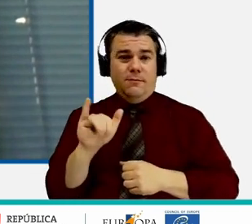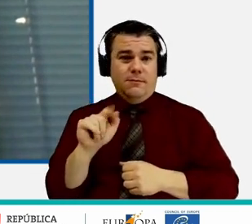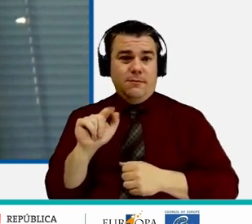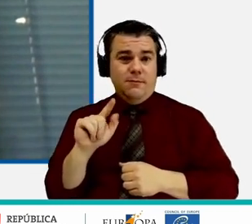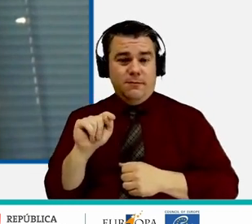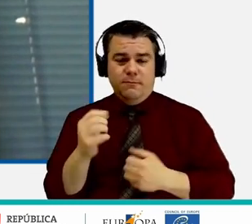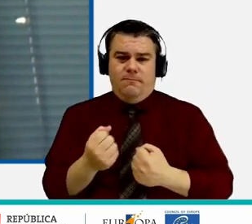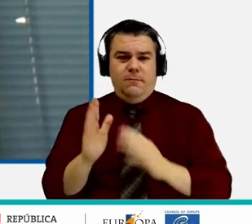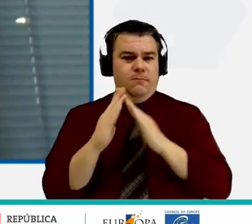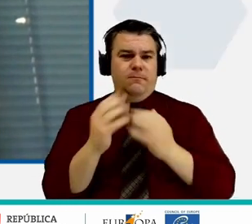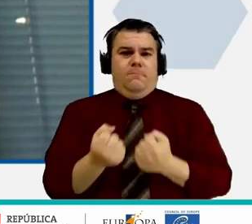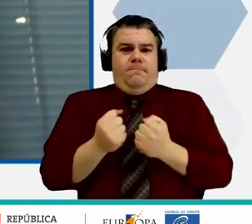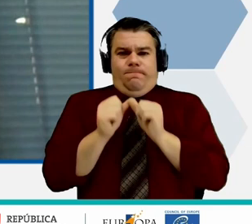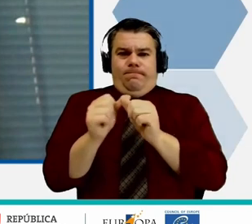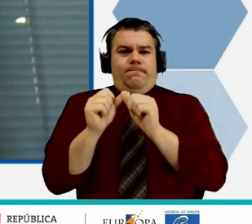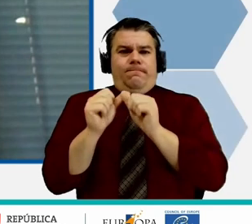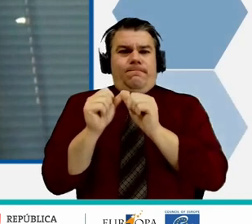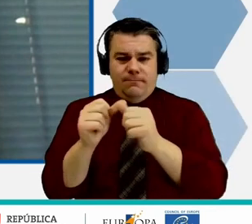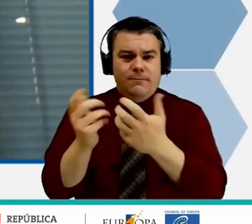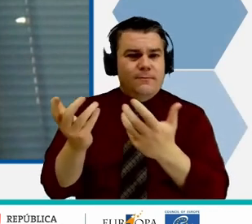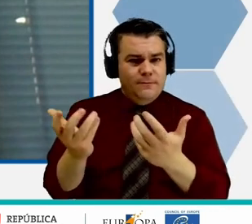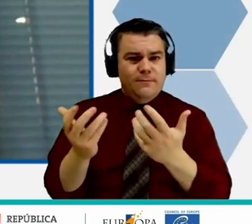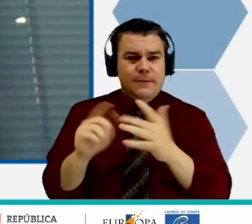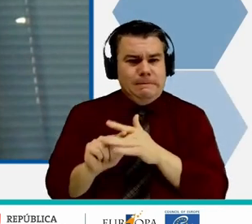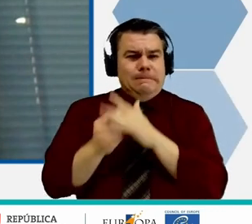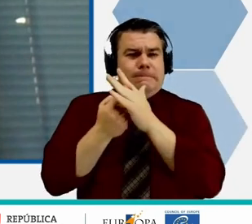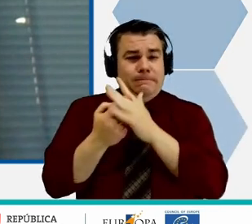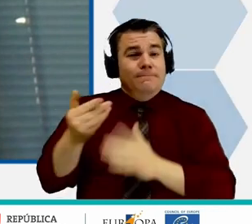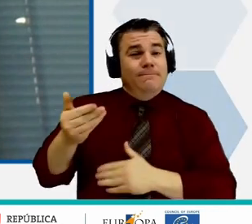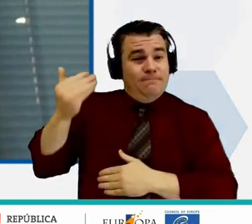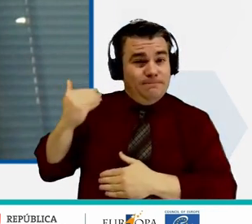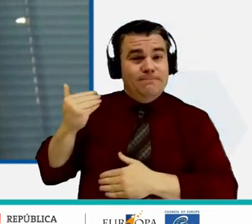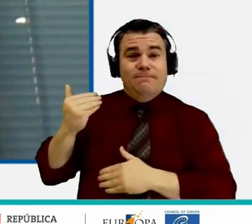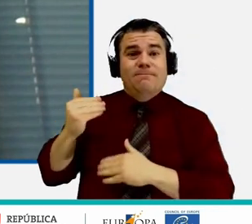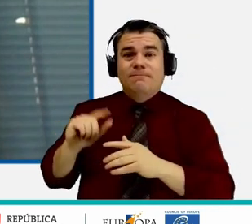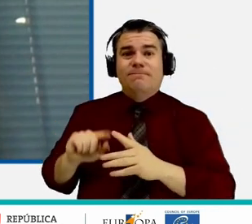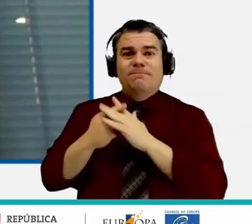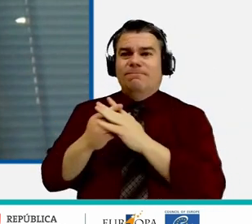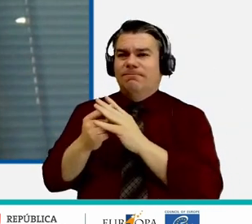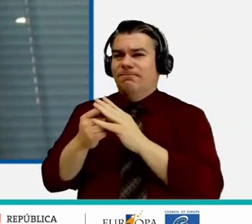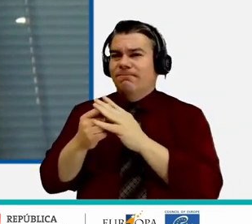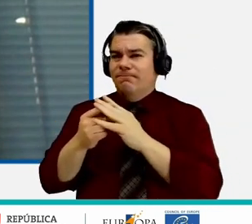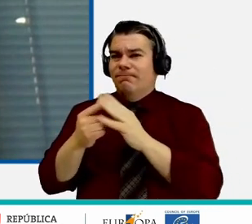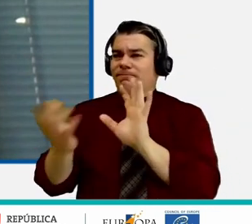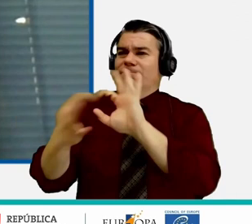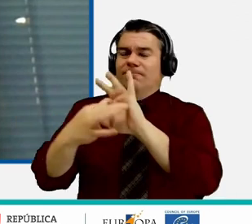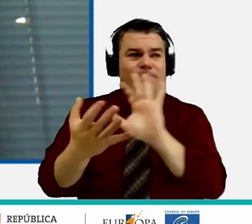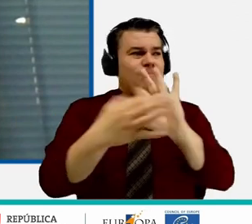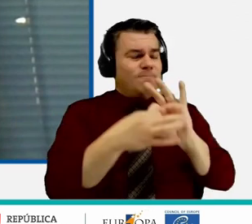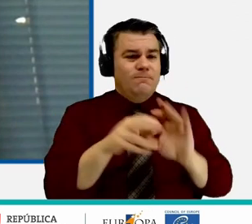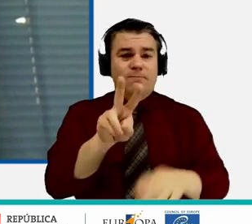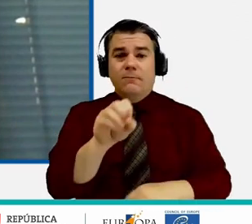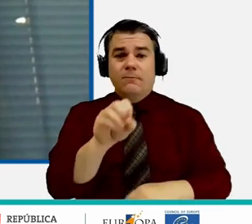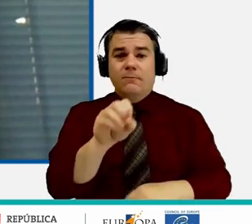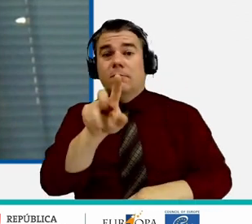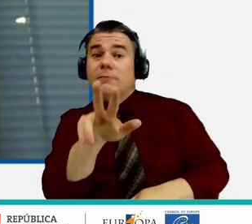the Making Cities Resilient initiative that we started collaborating with in 2013. This